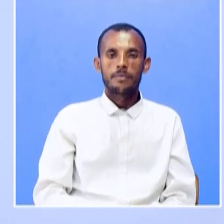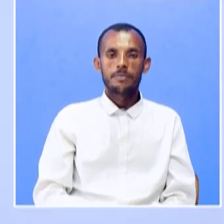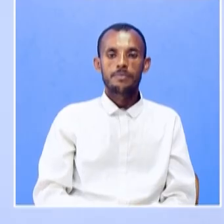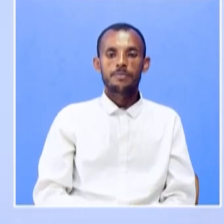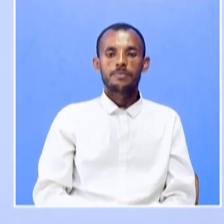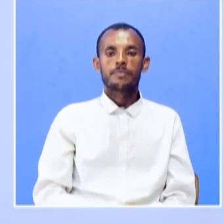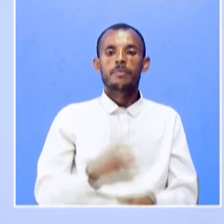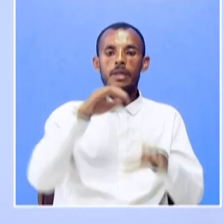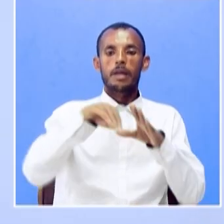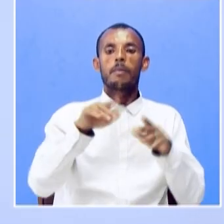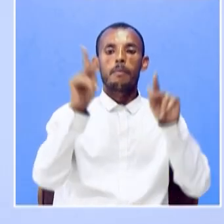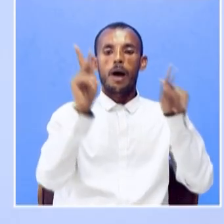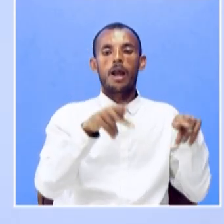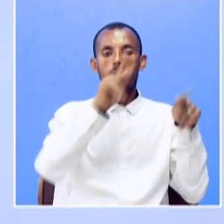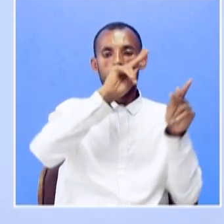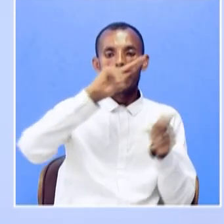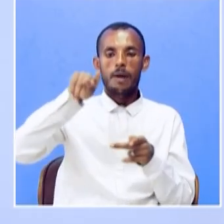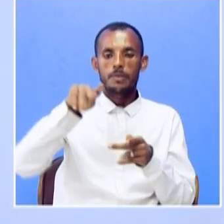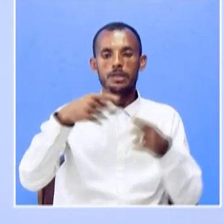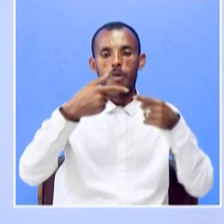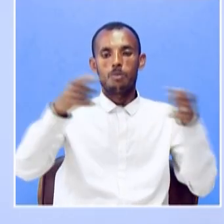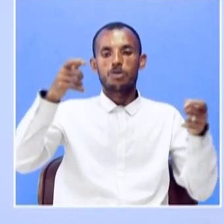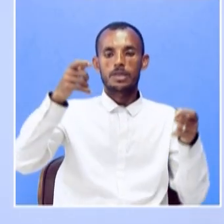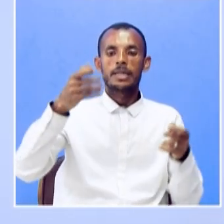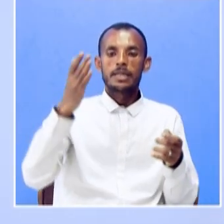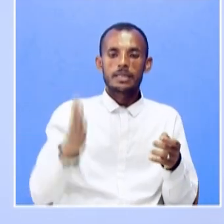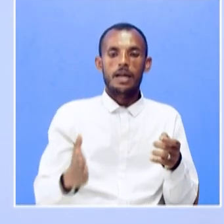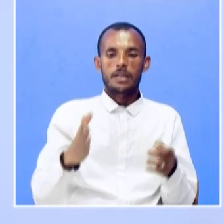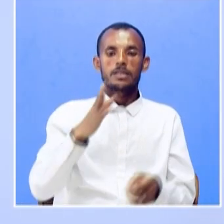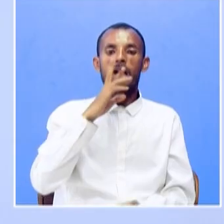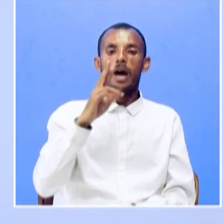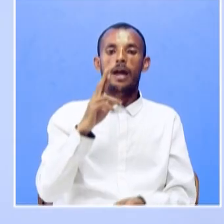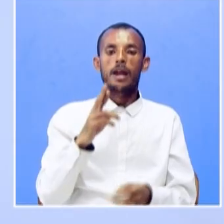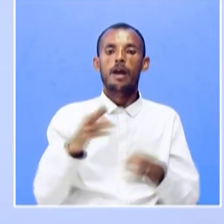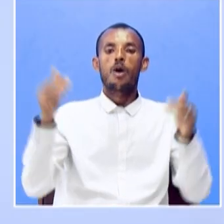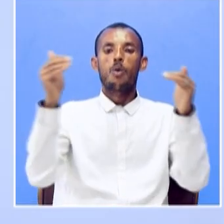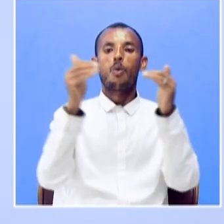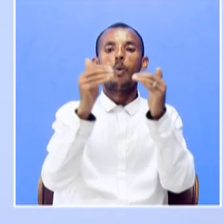In parallelogram, the opposite sides are congruent.